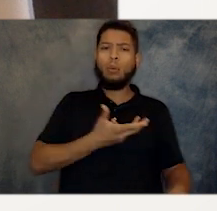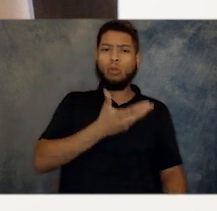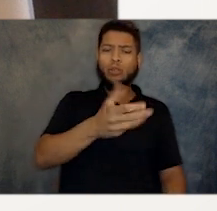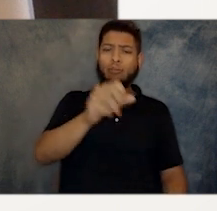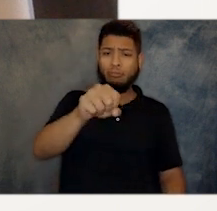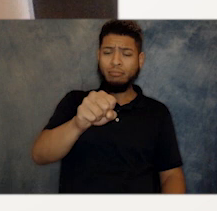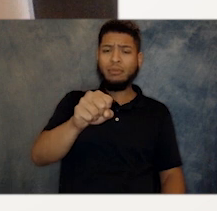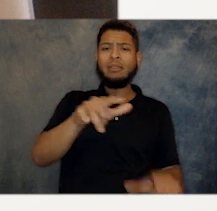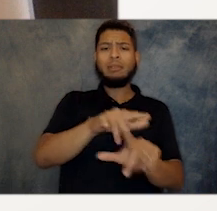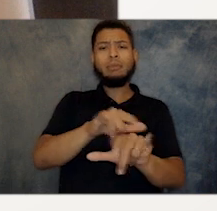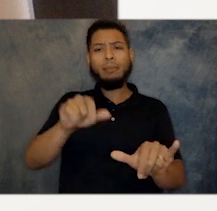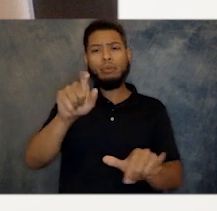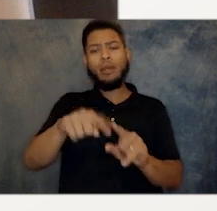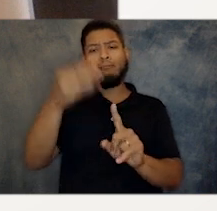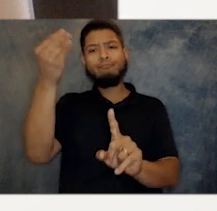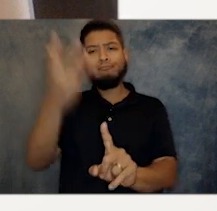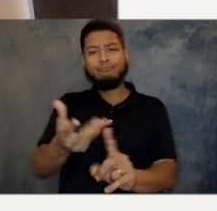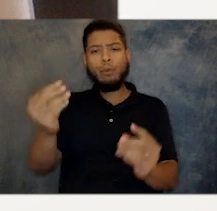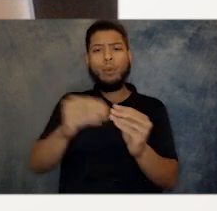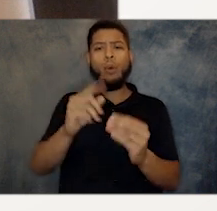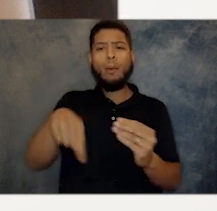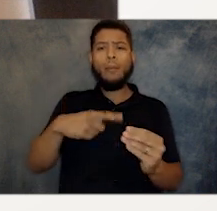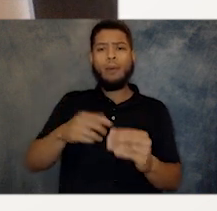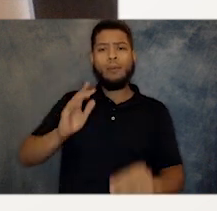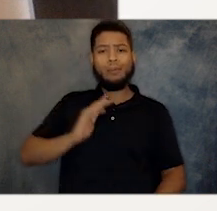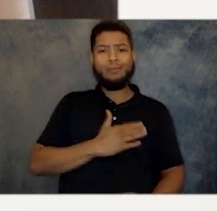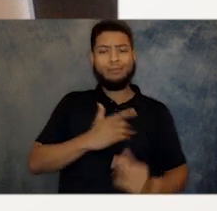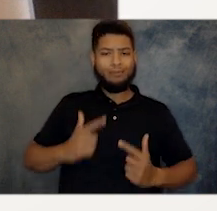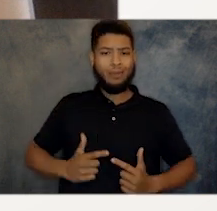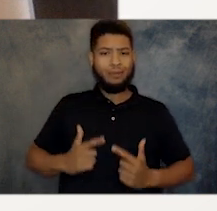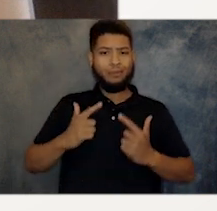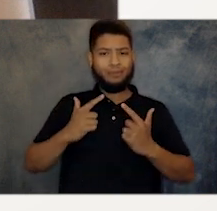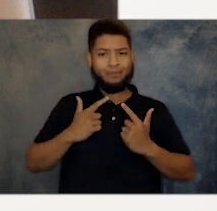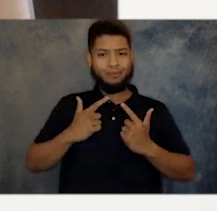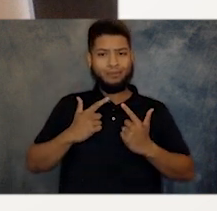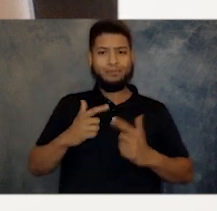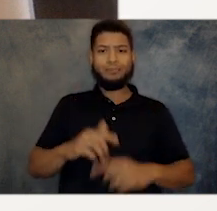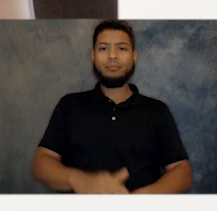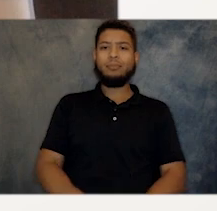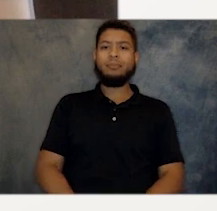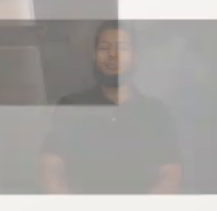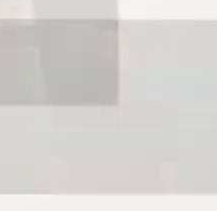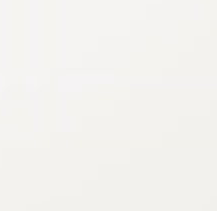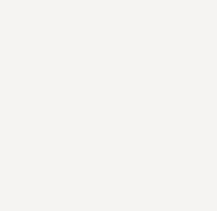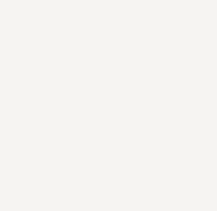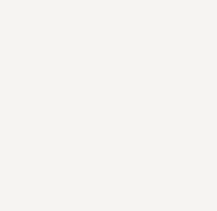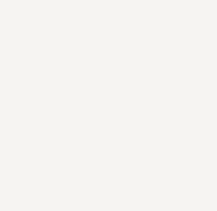disability poetics can tell you, not only about poetry, but also about our lives.